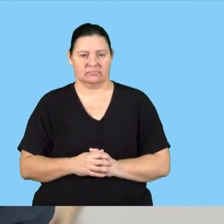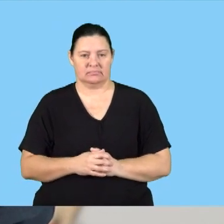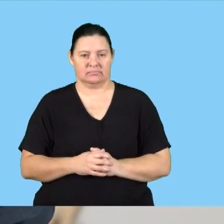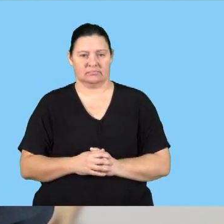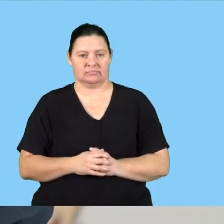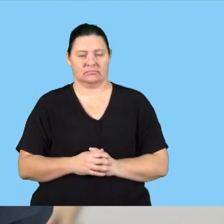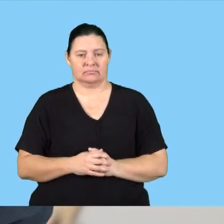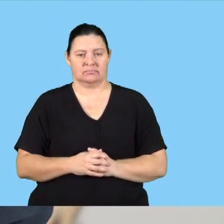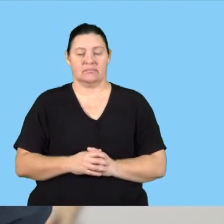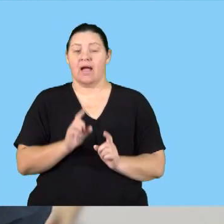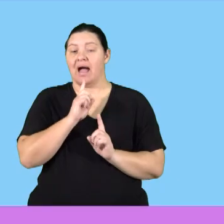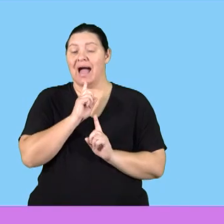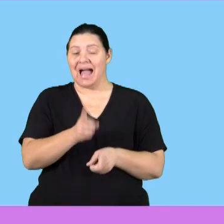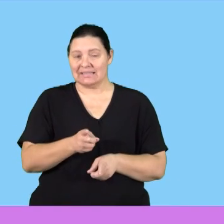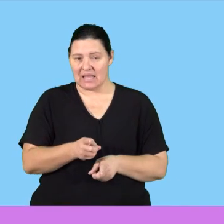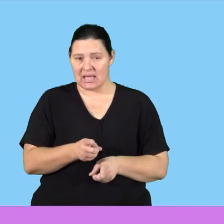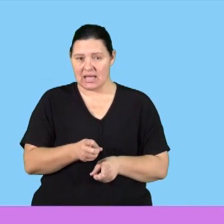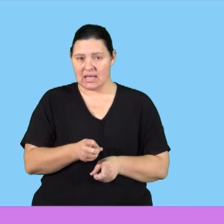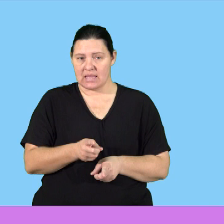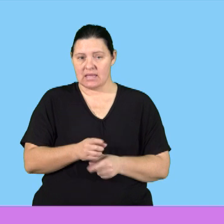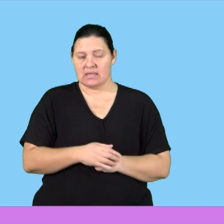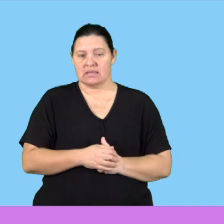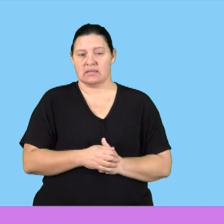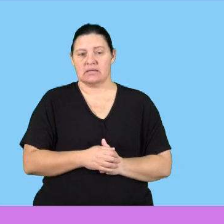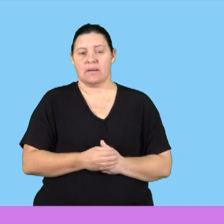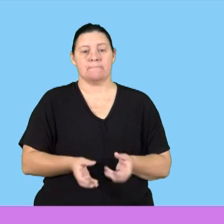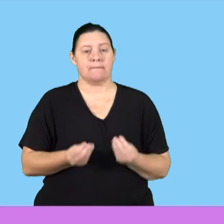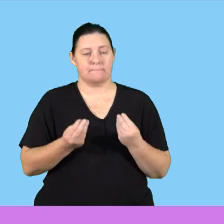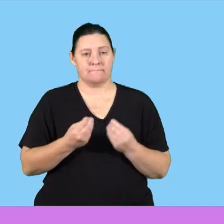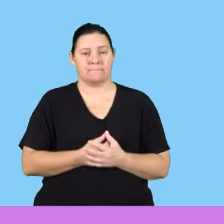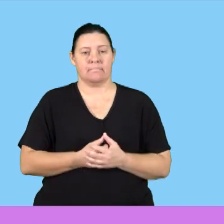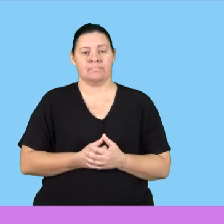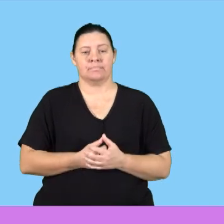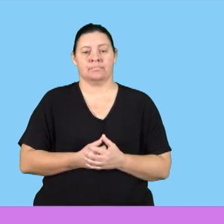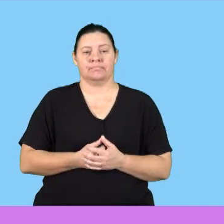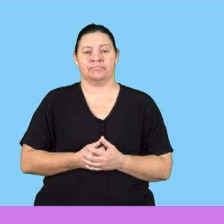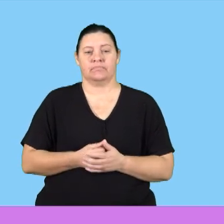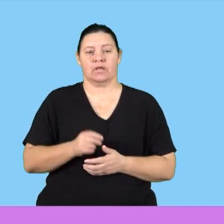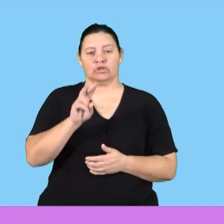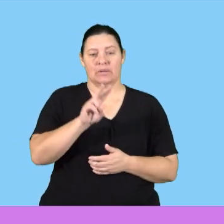23 rand 99. The answer that I'm getting is